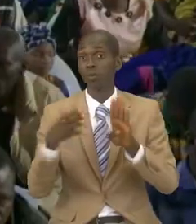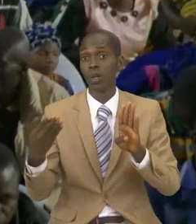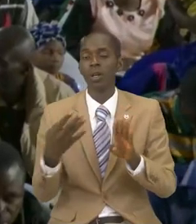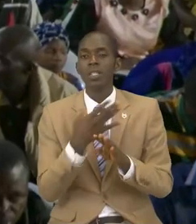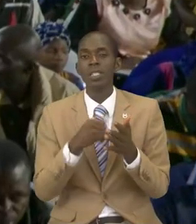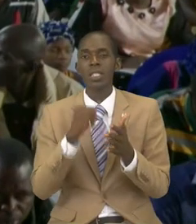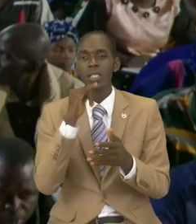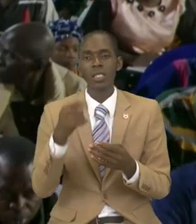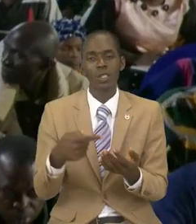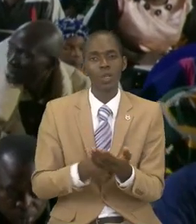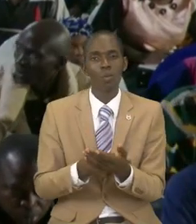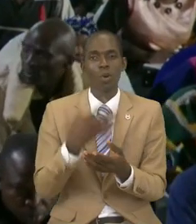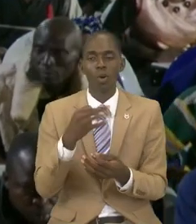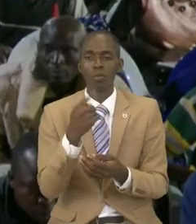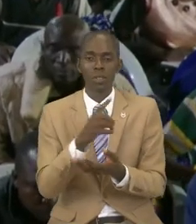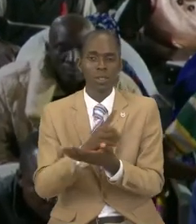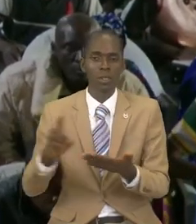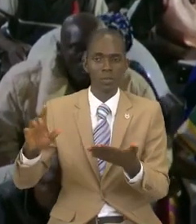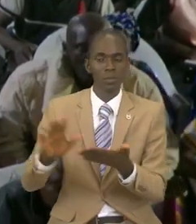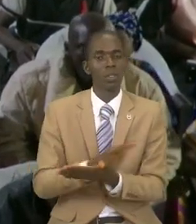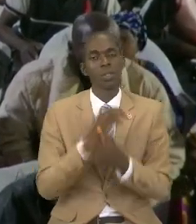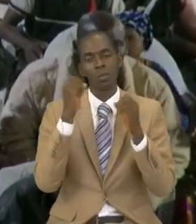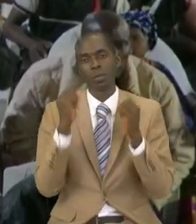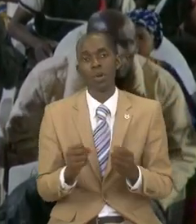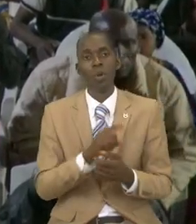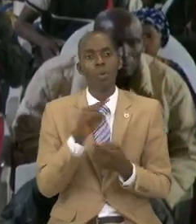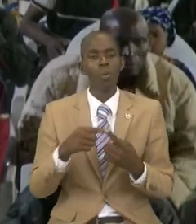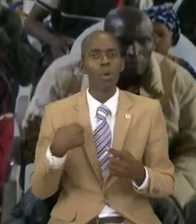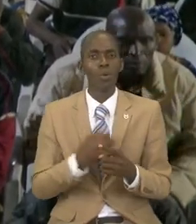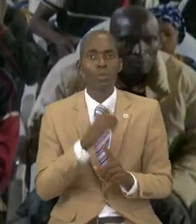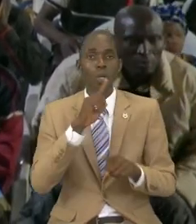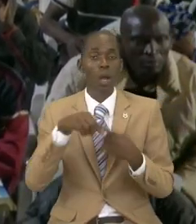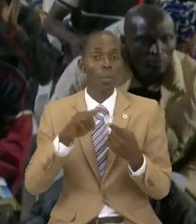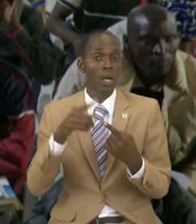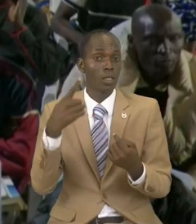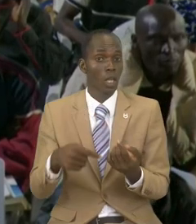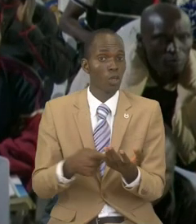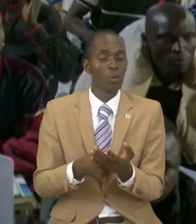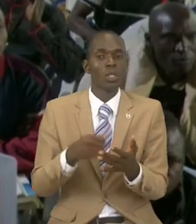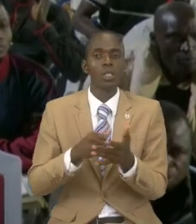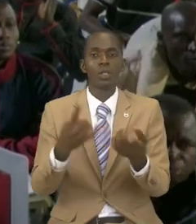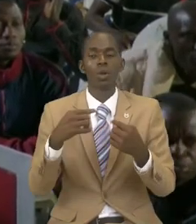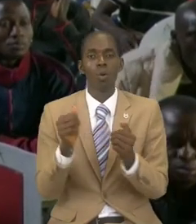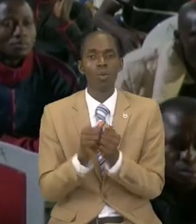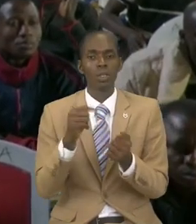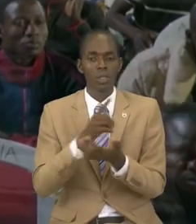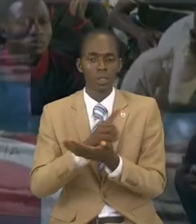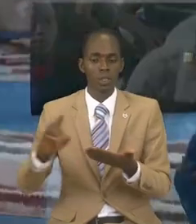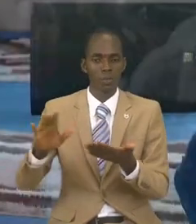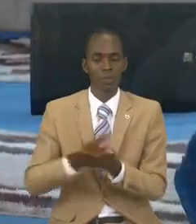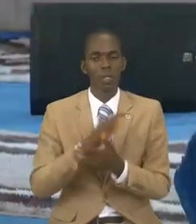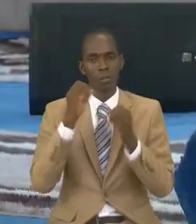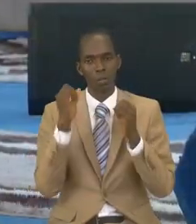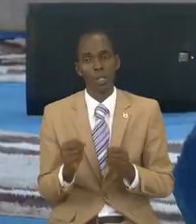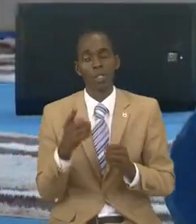It's the gospel of the supernatural. What we talk of the gospel, it comes with the supernatural. The